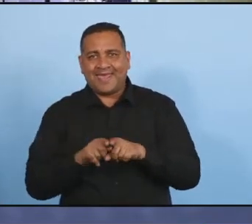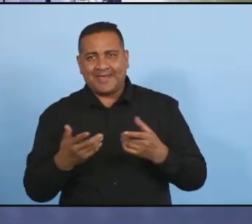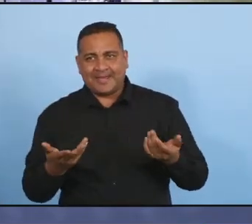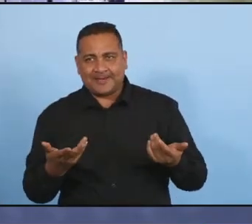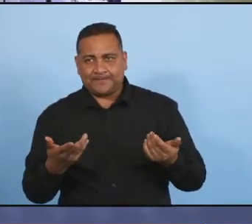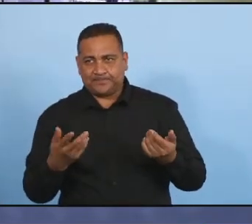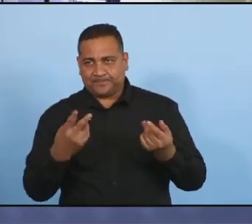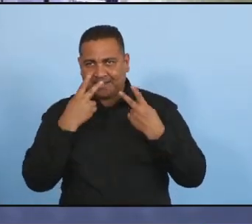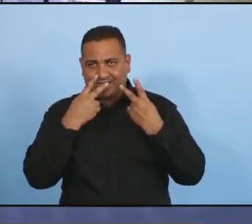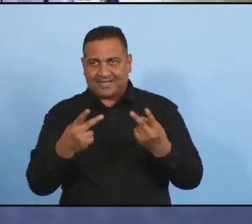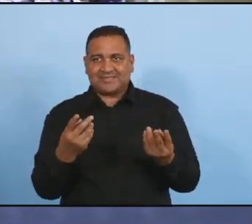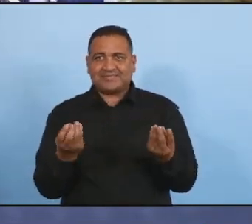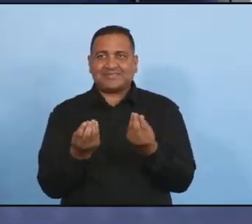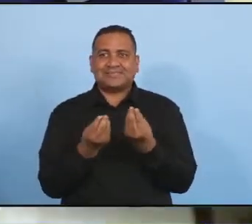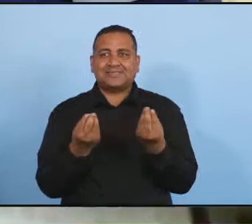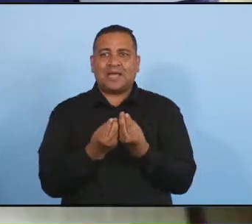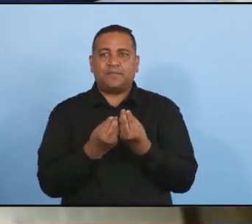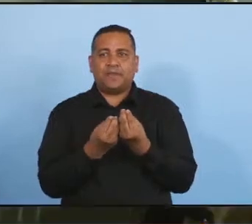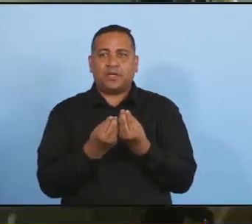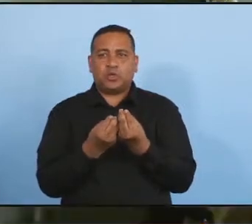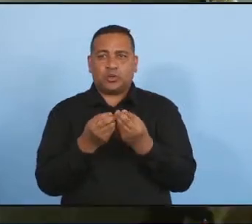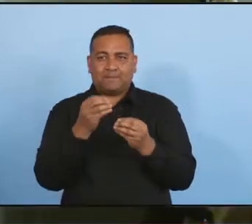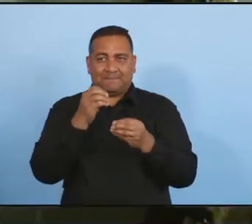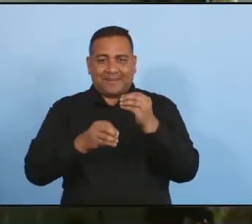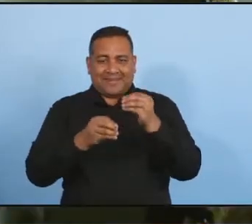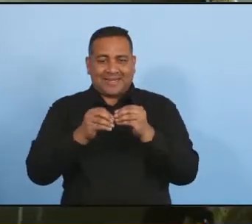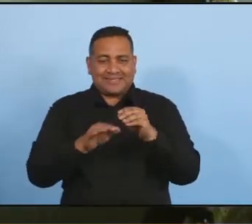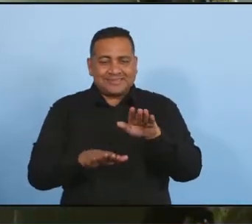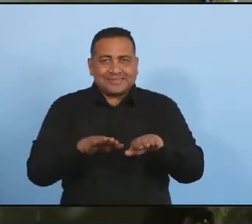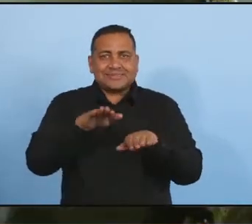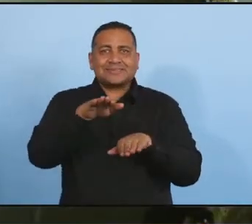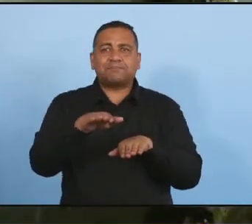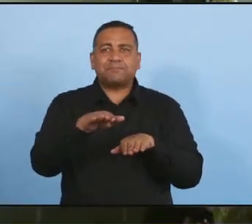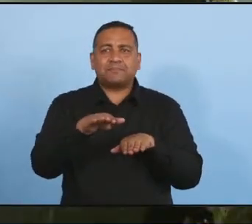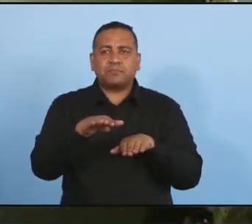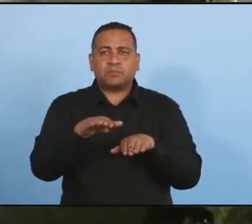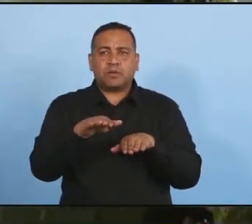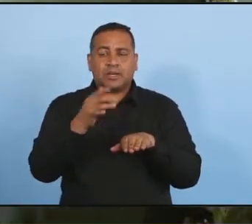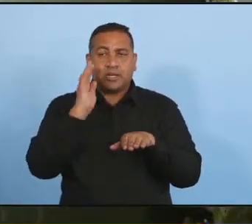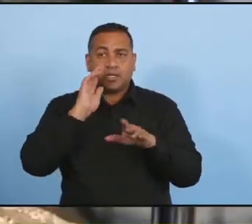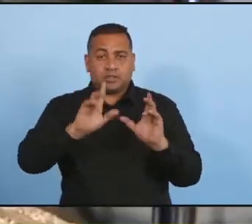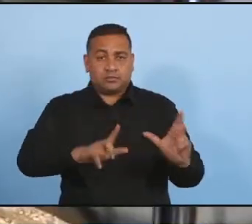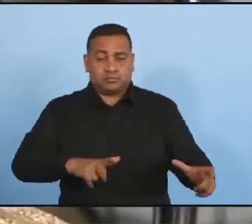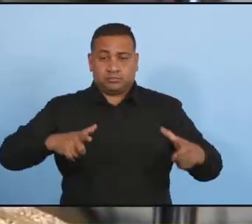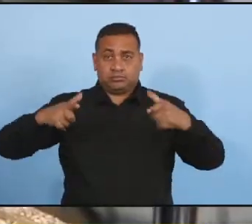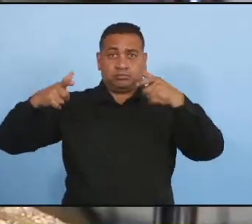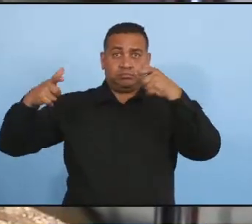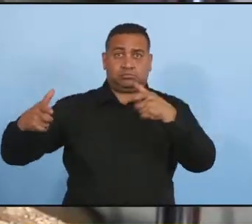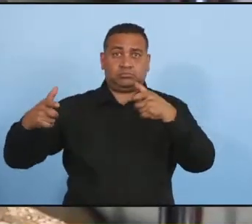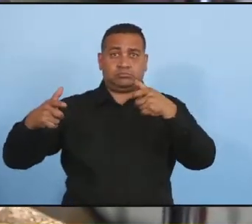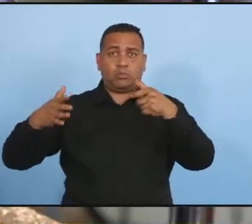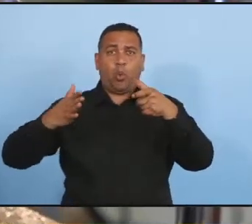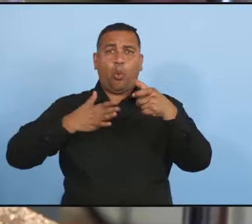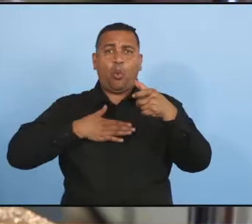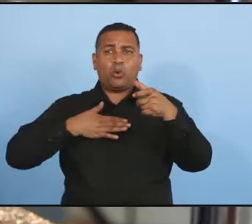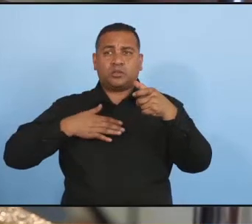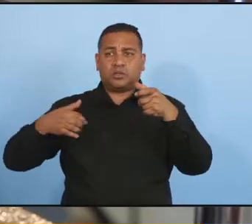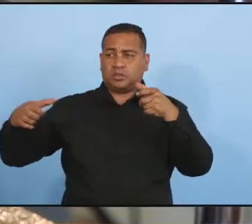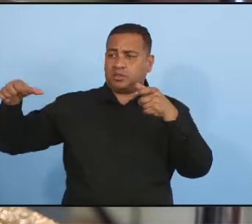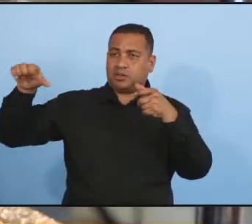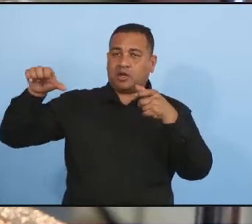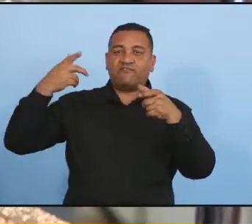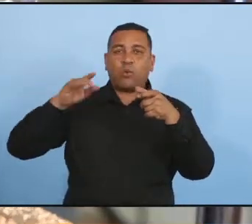something, like a step. Yeah. Like now they're clamping it onto the tree jaw. Now the float is there by pulling it off. The moment